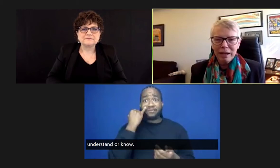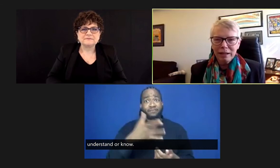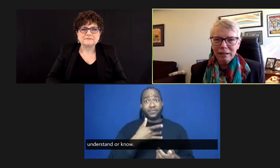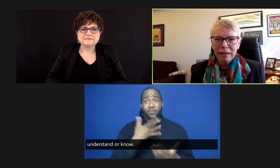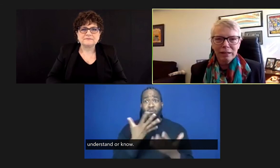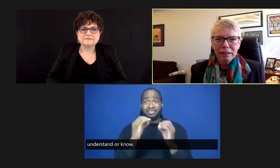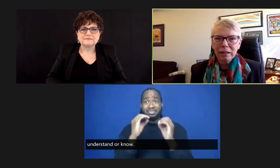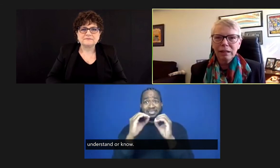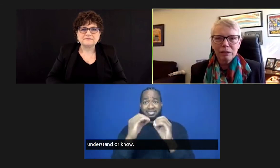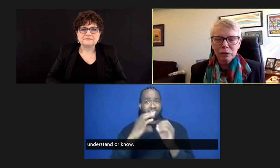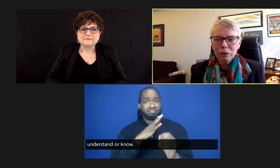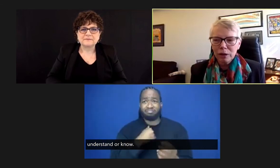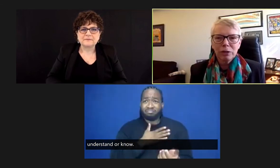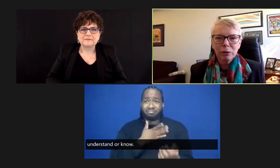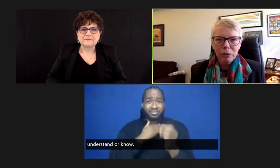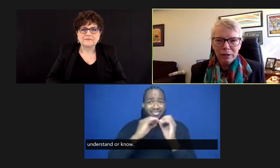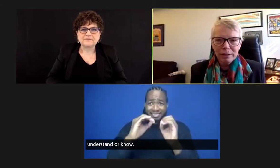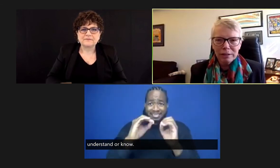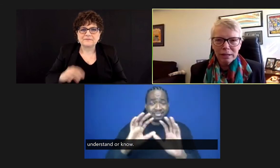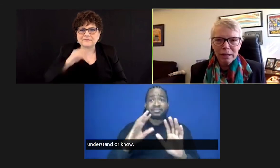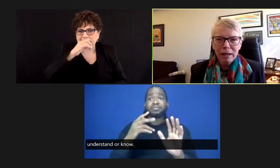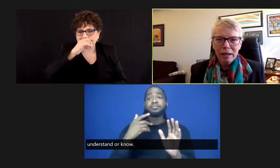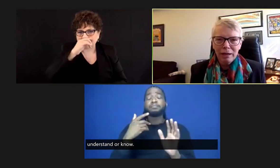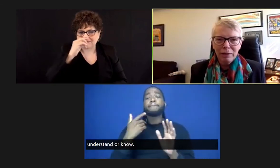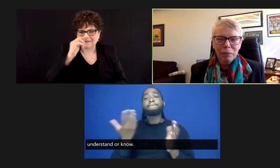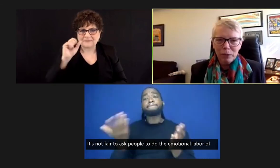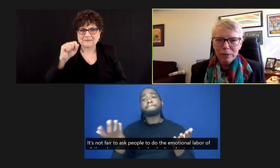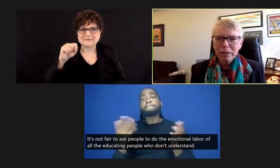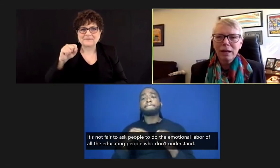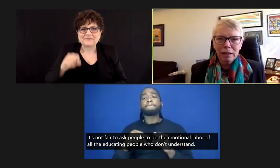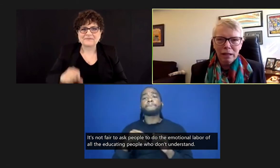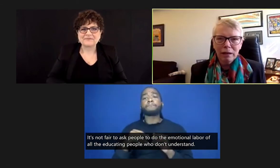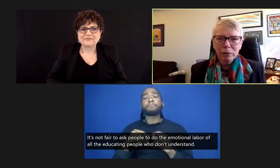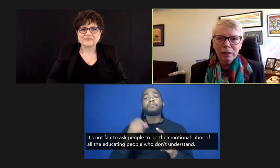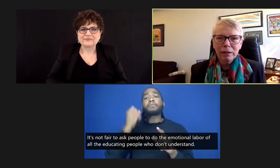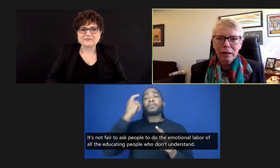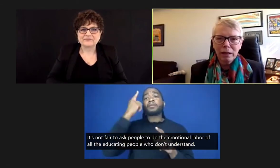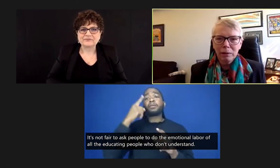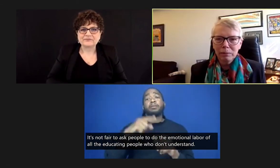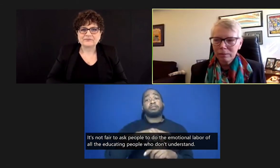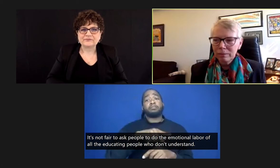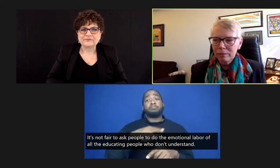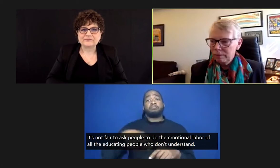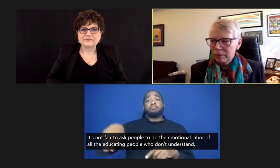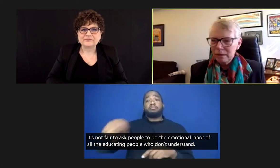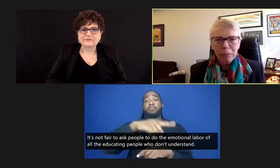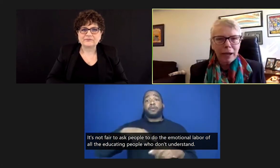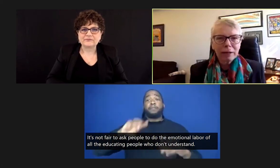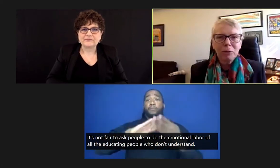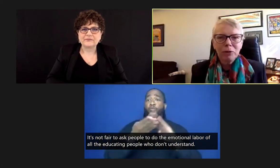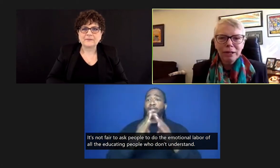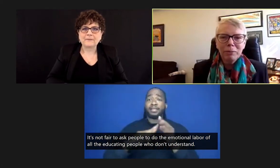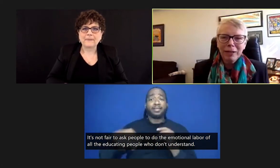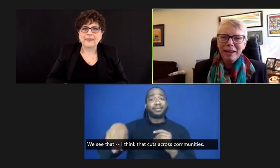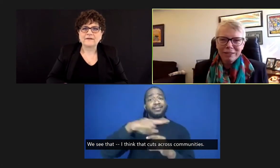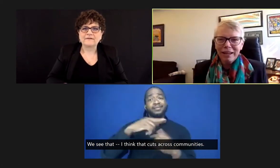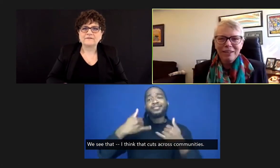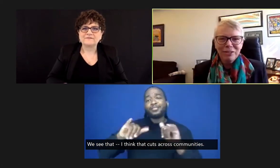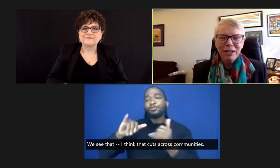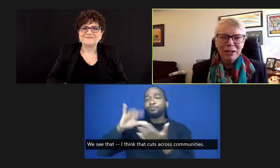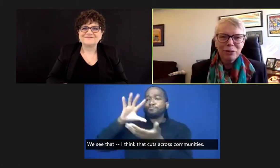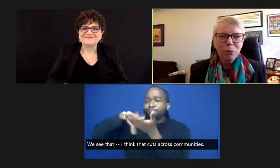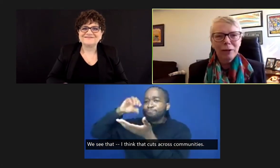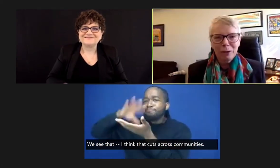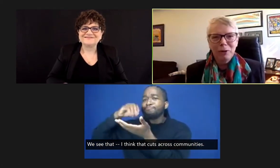see that, I think that cuts across communities. We see that a lot with the Black community being asked